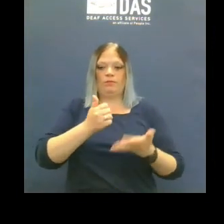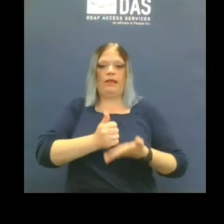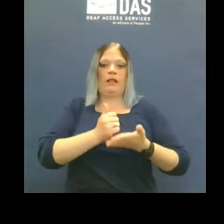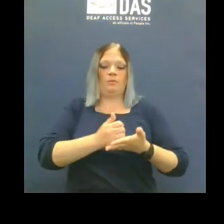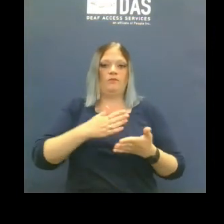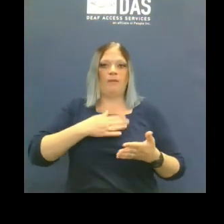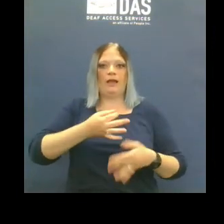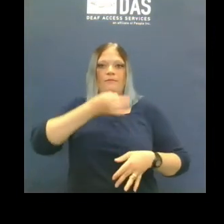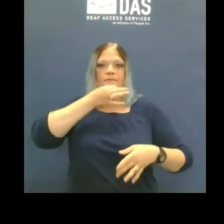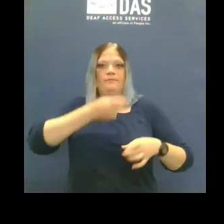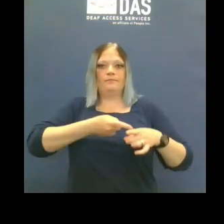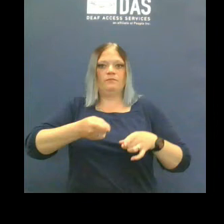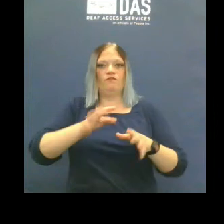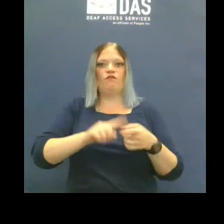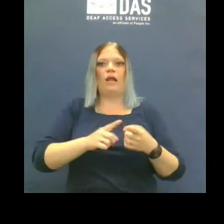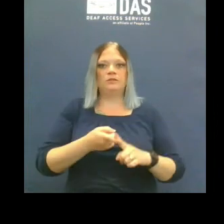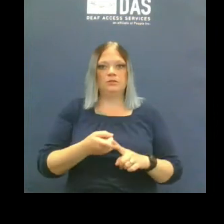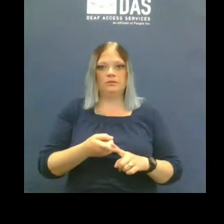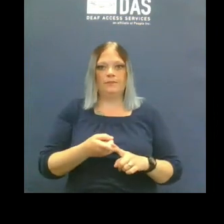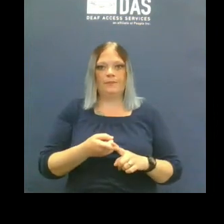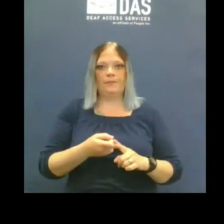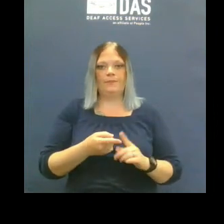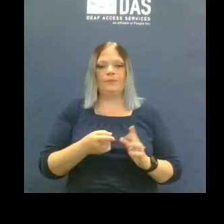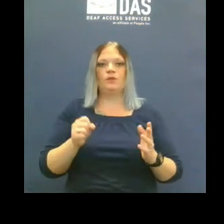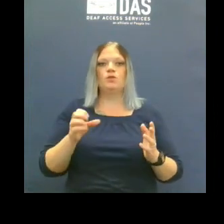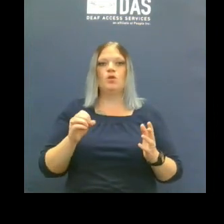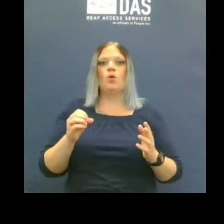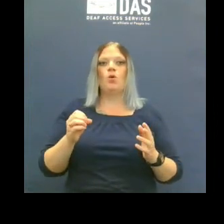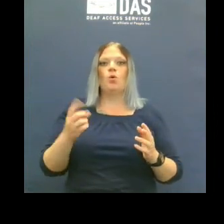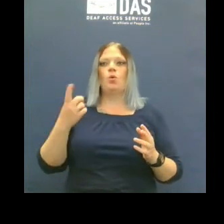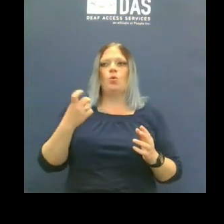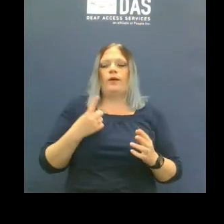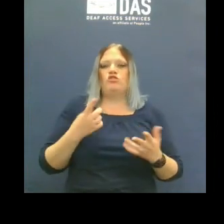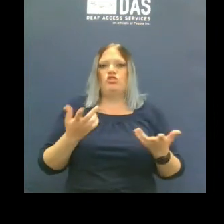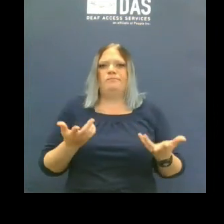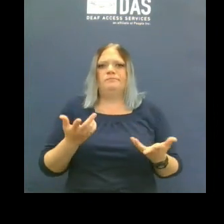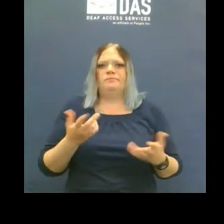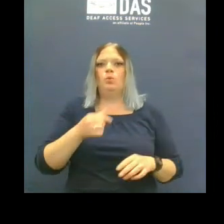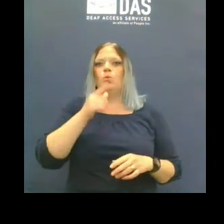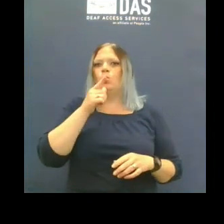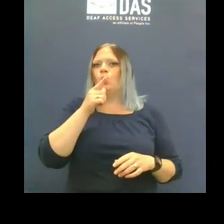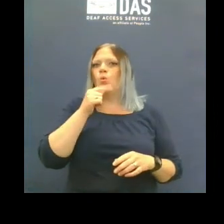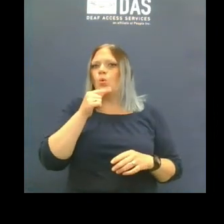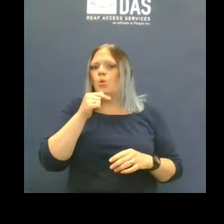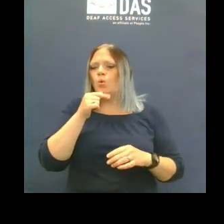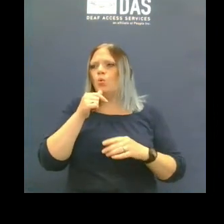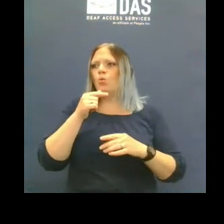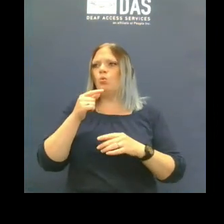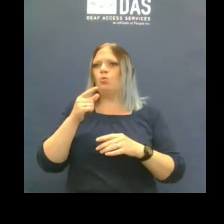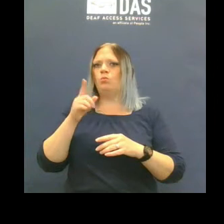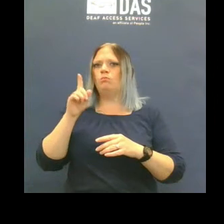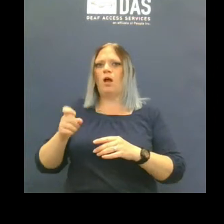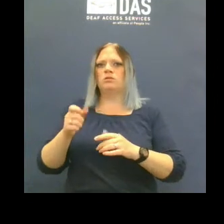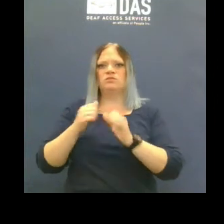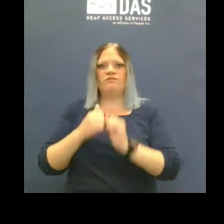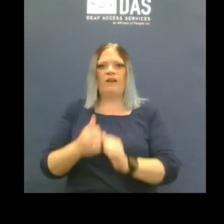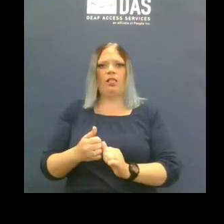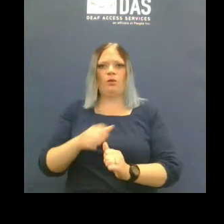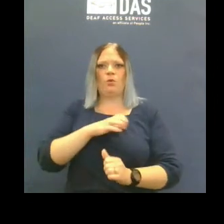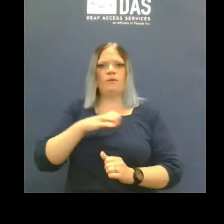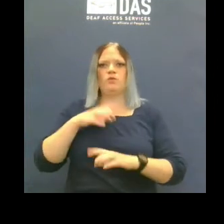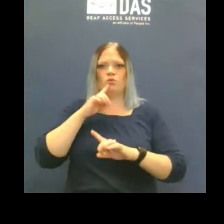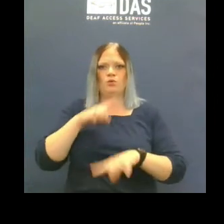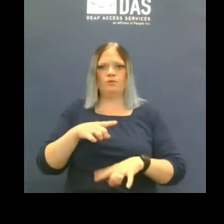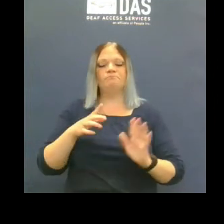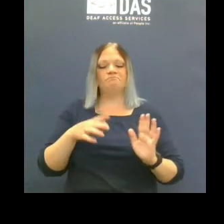friends. So, so the question is, so who is under these commissioner's orders? So anybody who